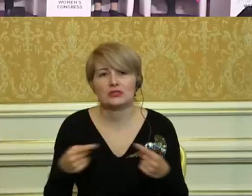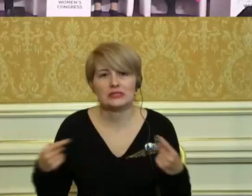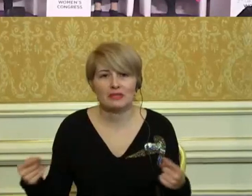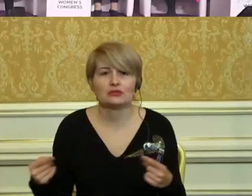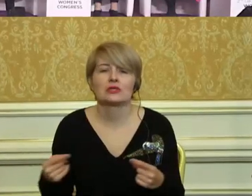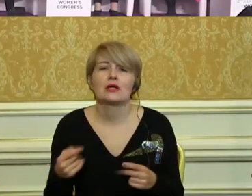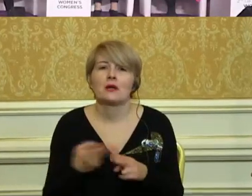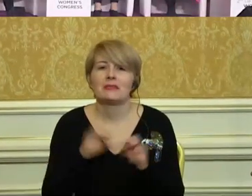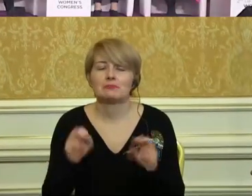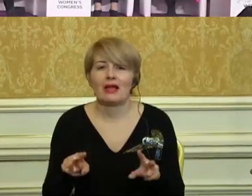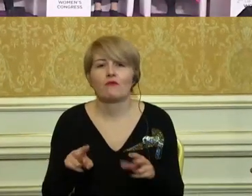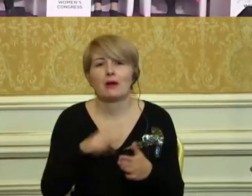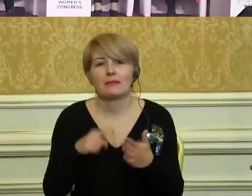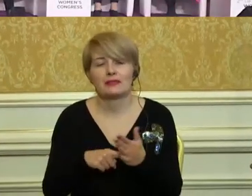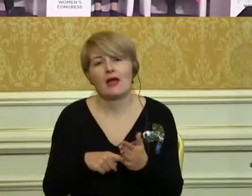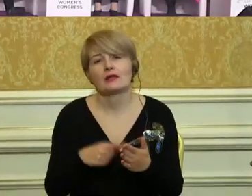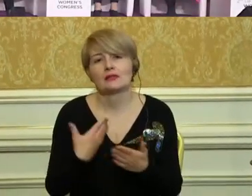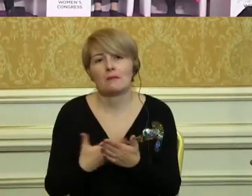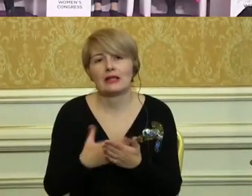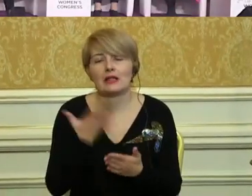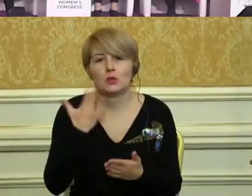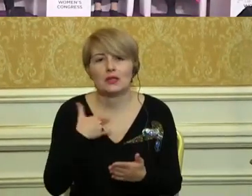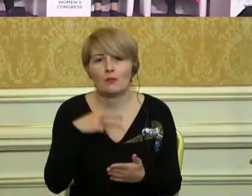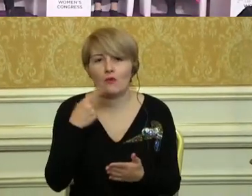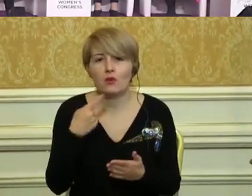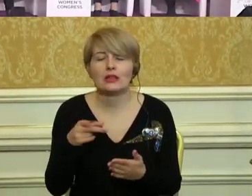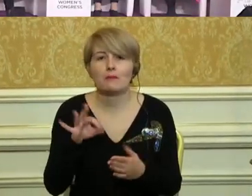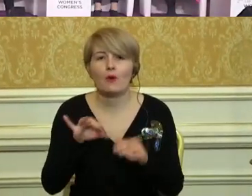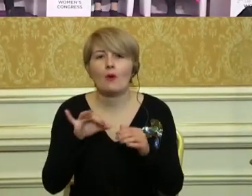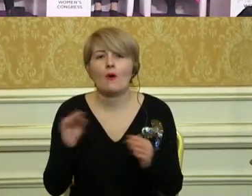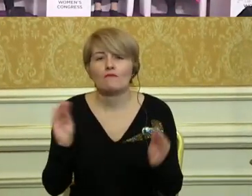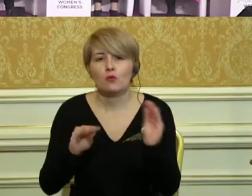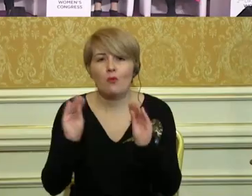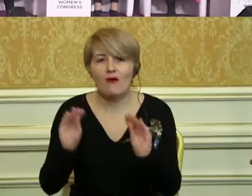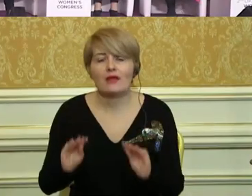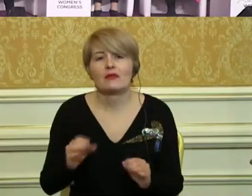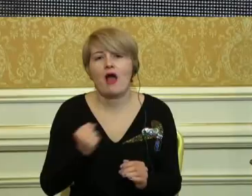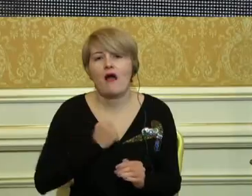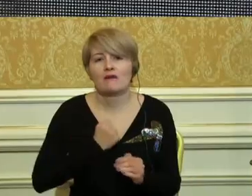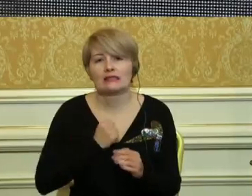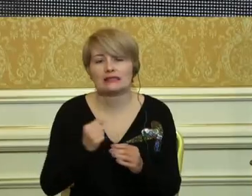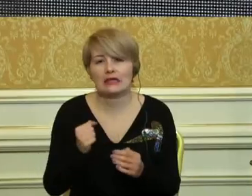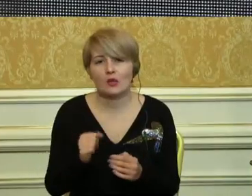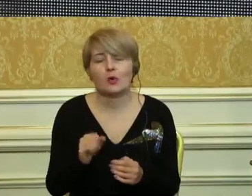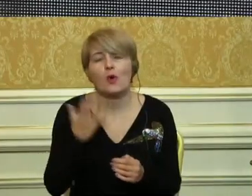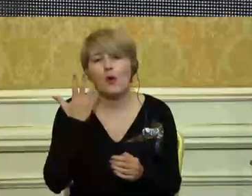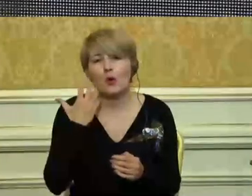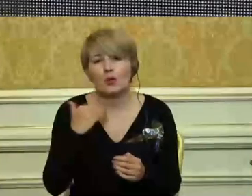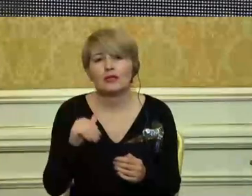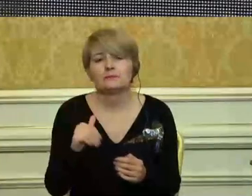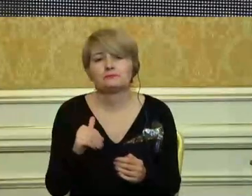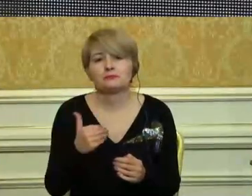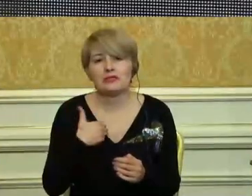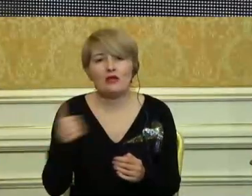used to work on Afghanistan policy for many years. And the moment that I met that first class of Afghan